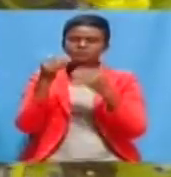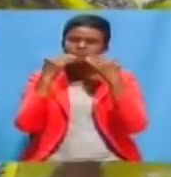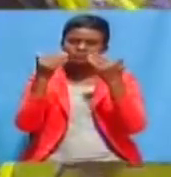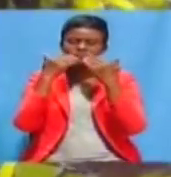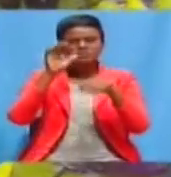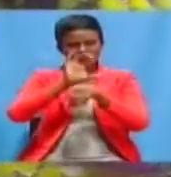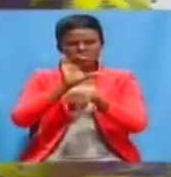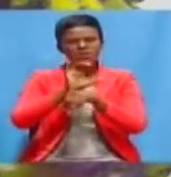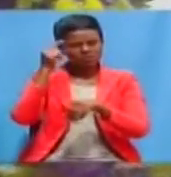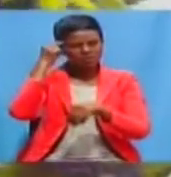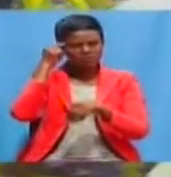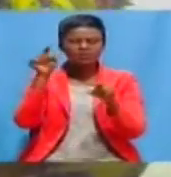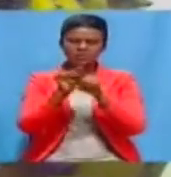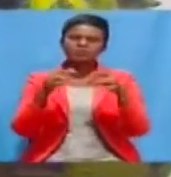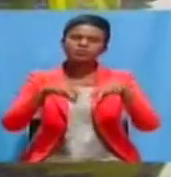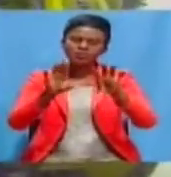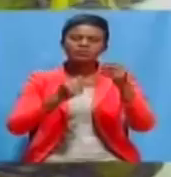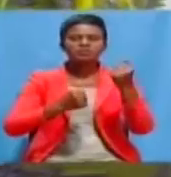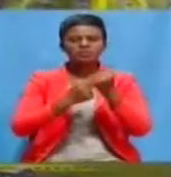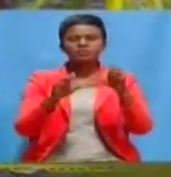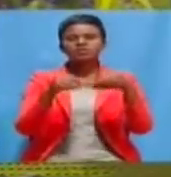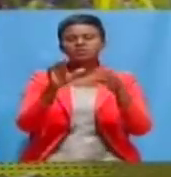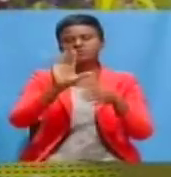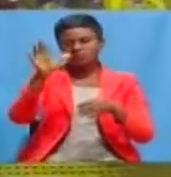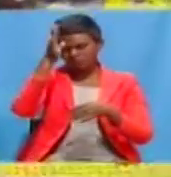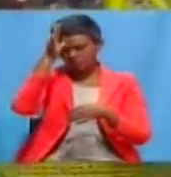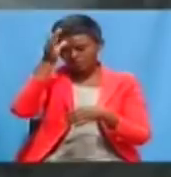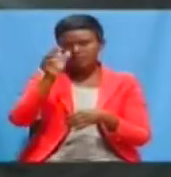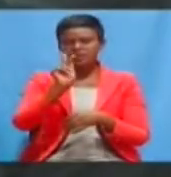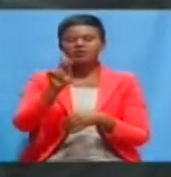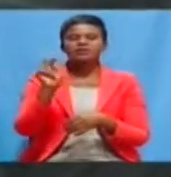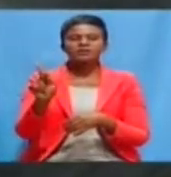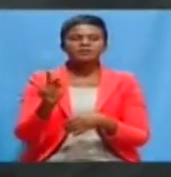for the continued support rendered to her father.